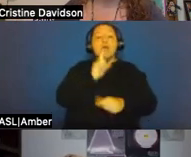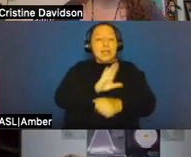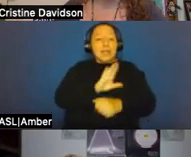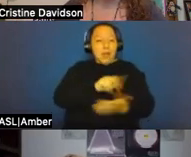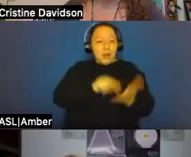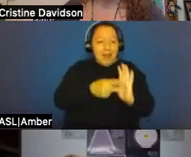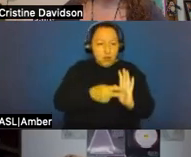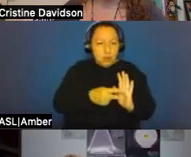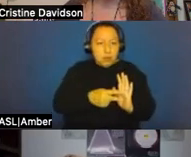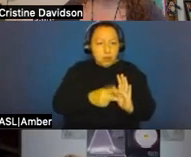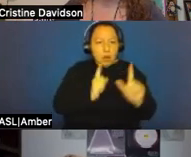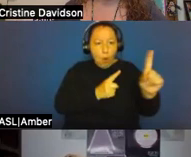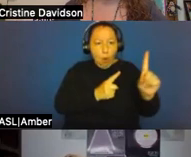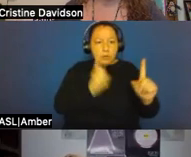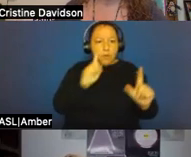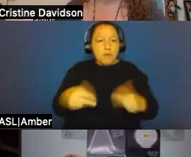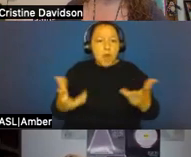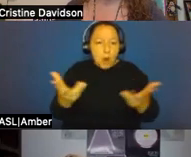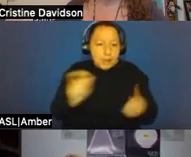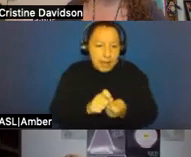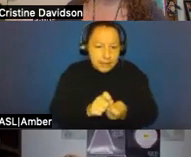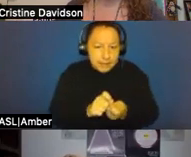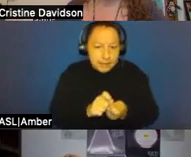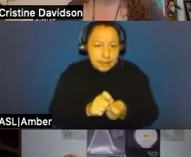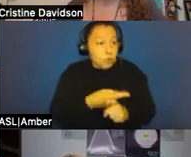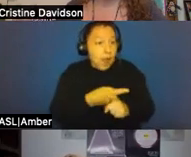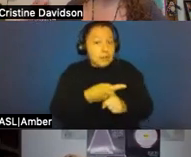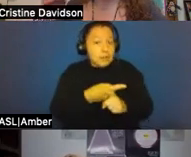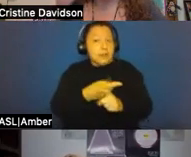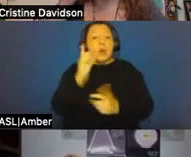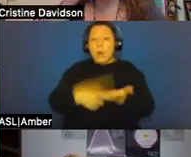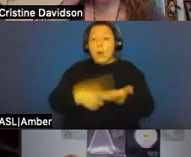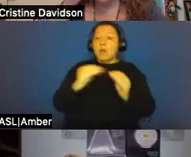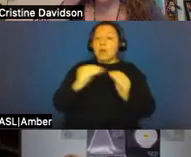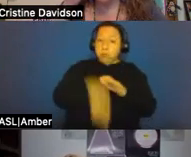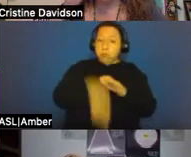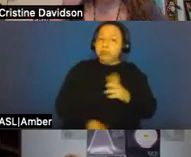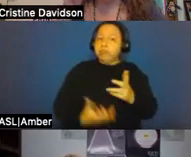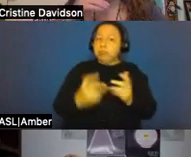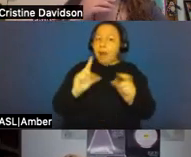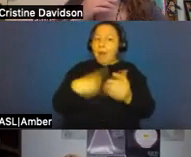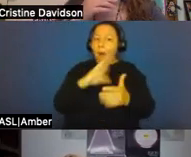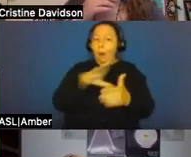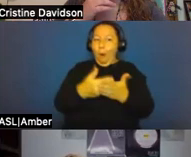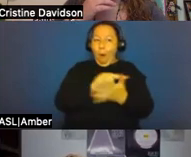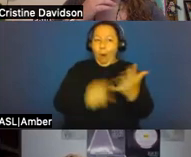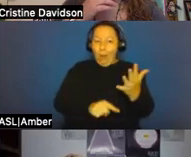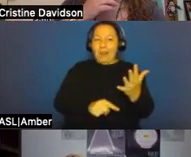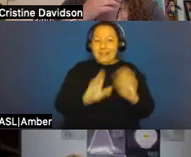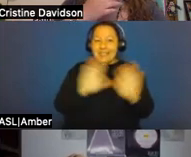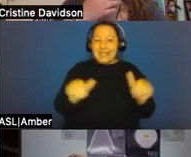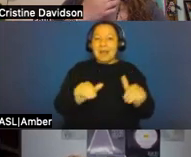right? And we'll talk much more in depth about all of these systems as we go throughout the month.